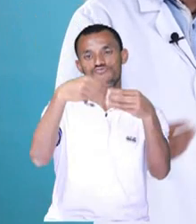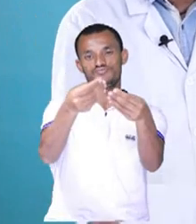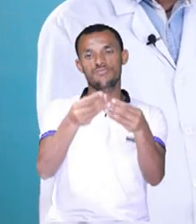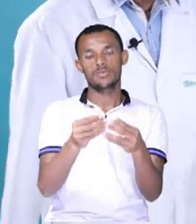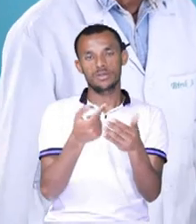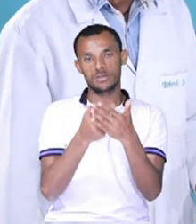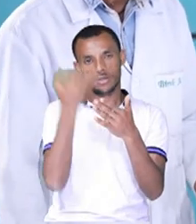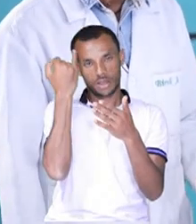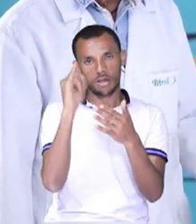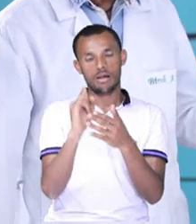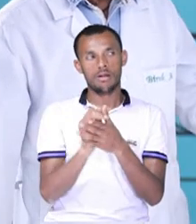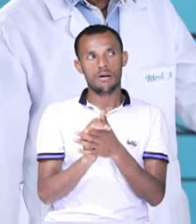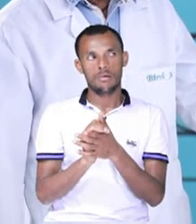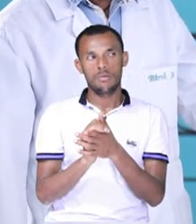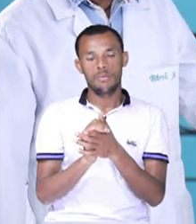This is the terms.